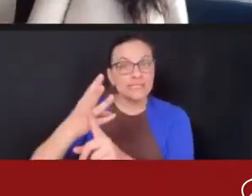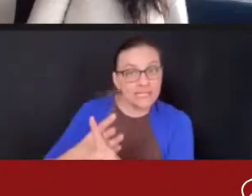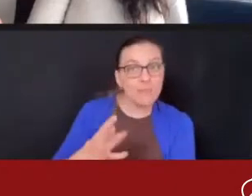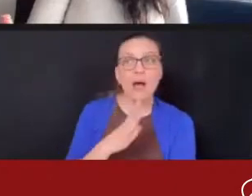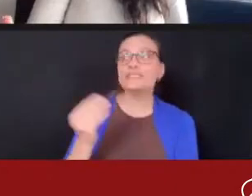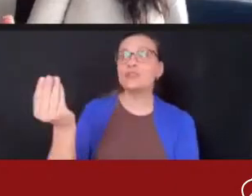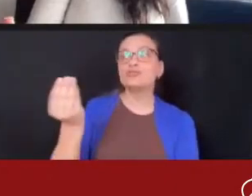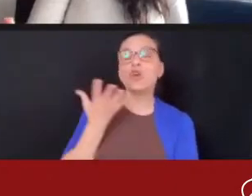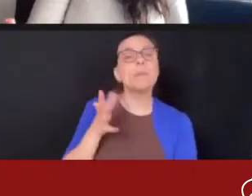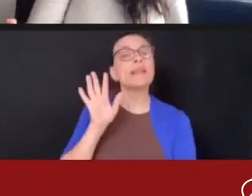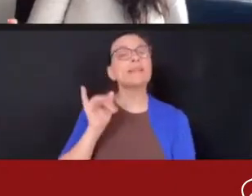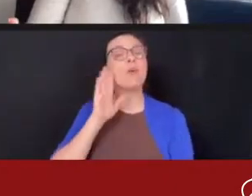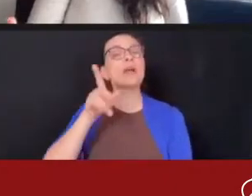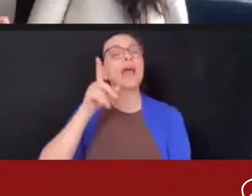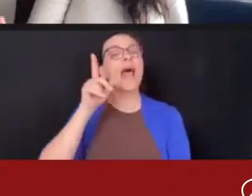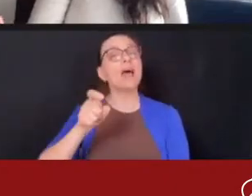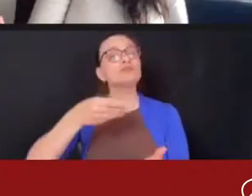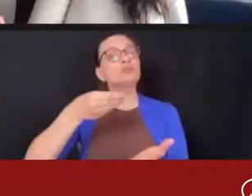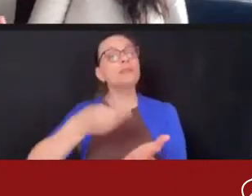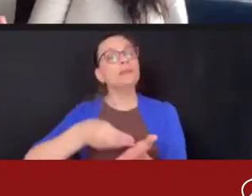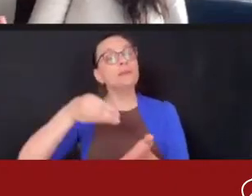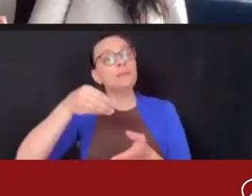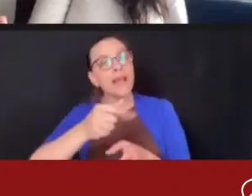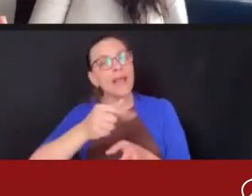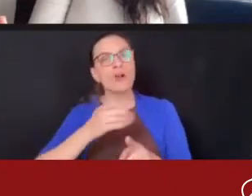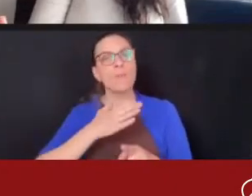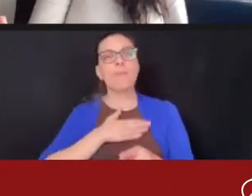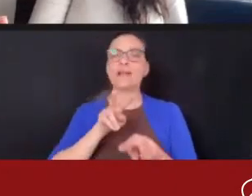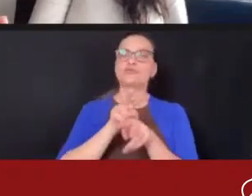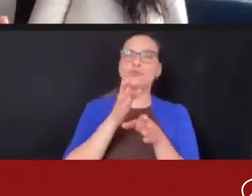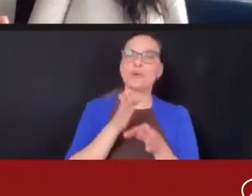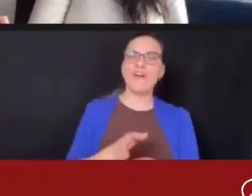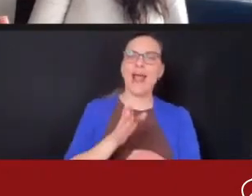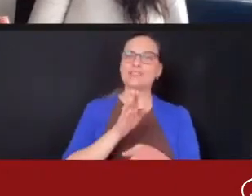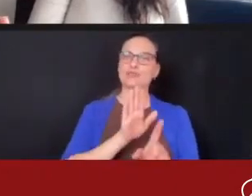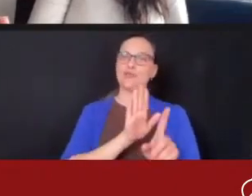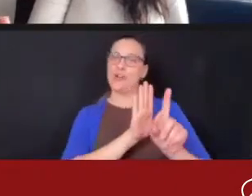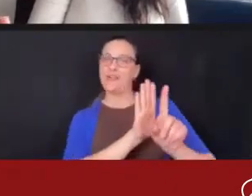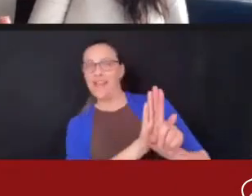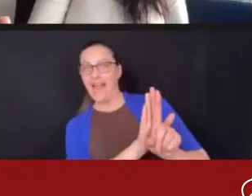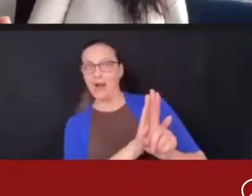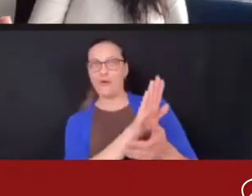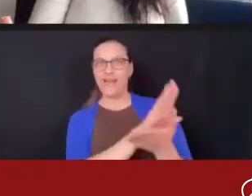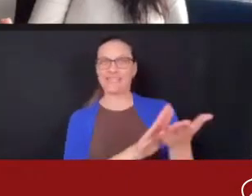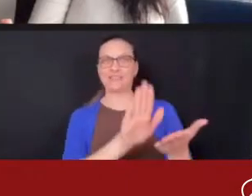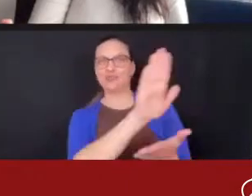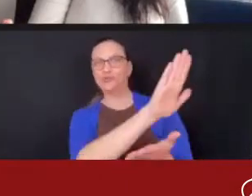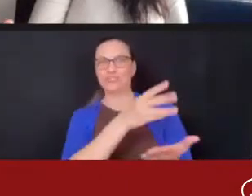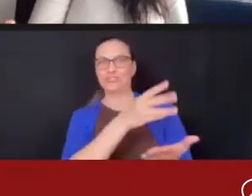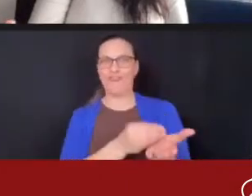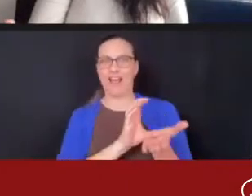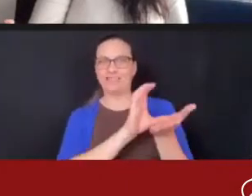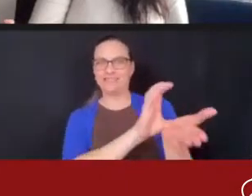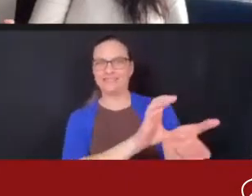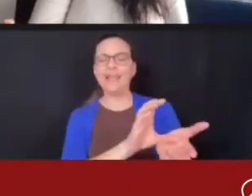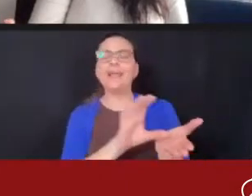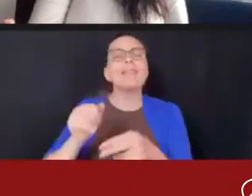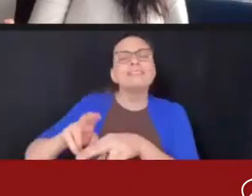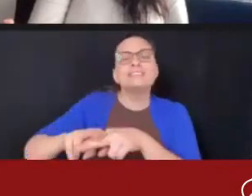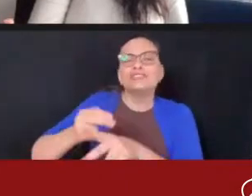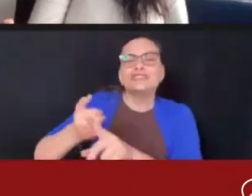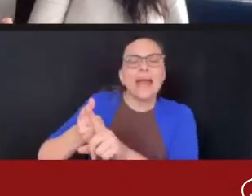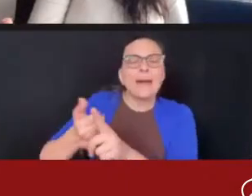supervisor's institutional funds. And this is a chair that's maybe $200, so it wasn't a huge deal for